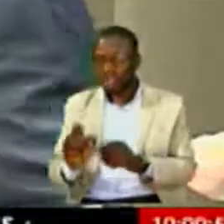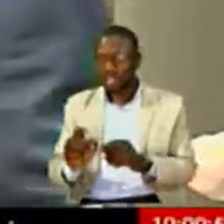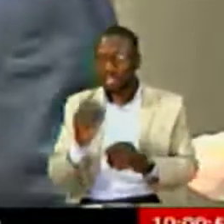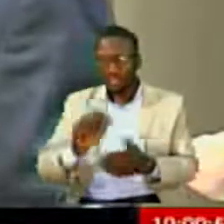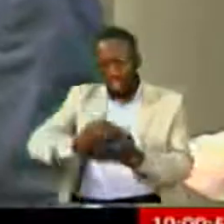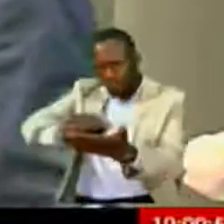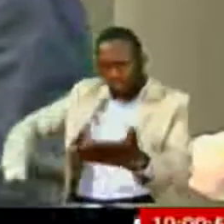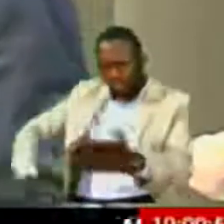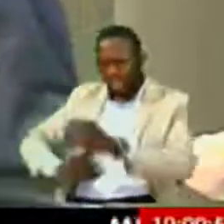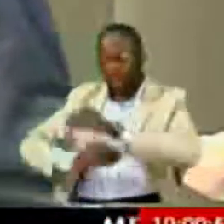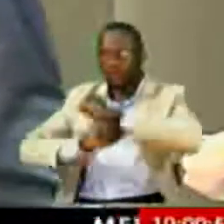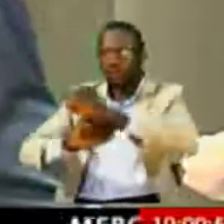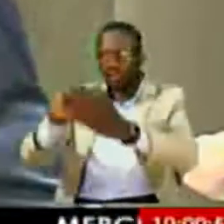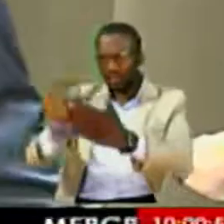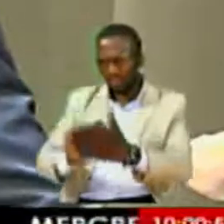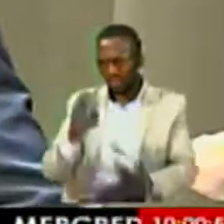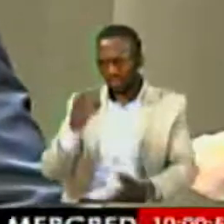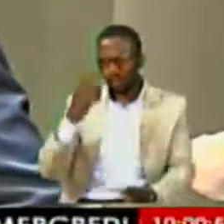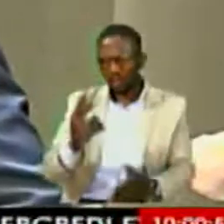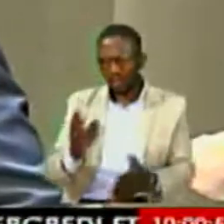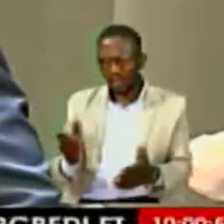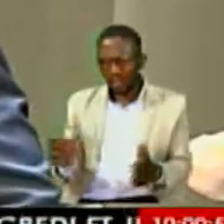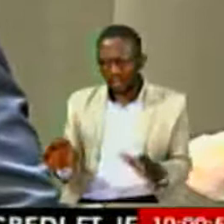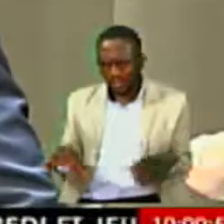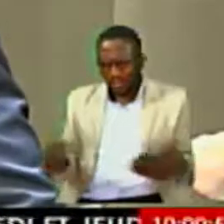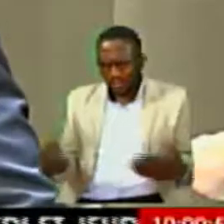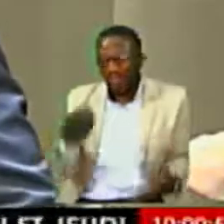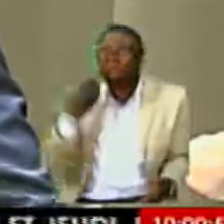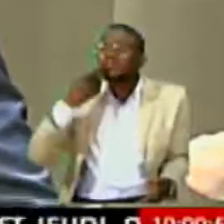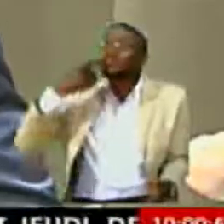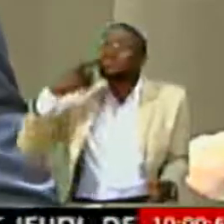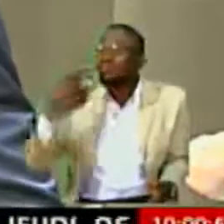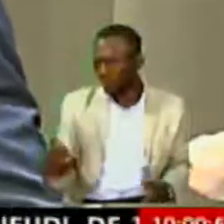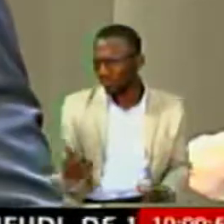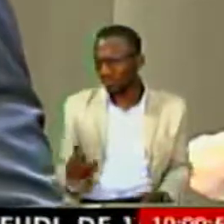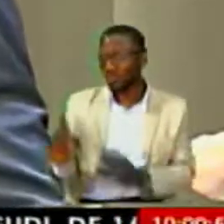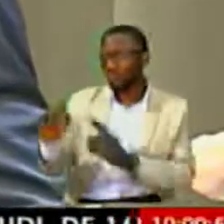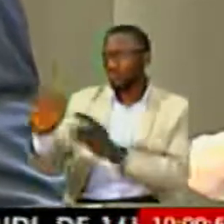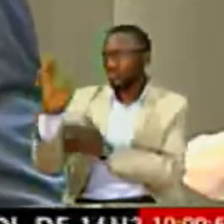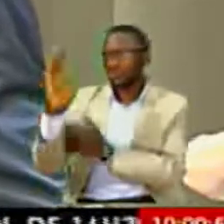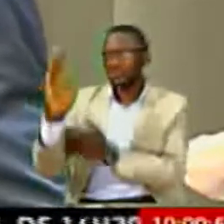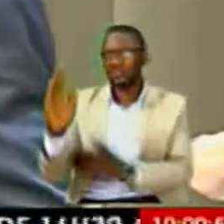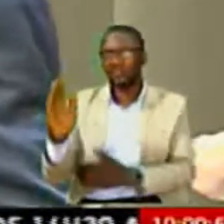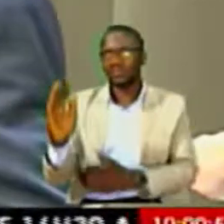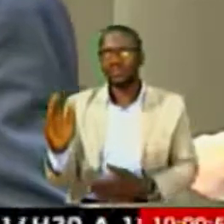Just remove your protection. You shall see how he will curse you. No. No.